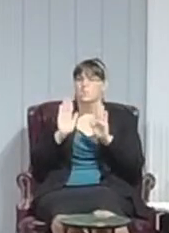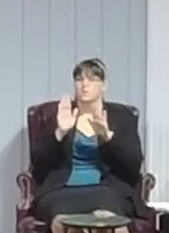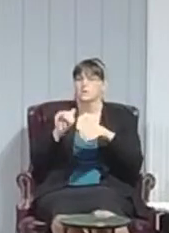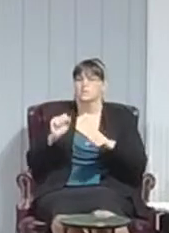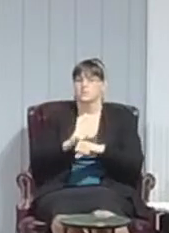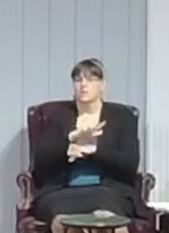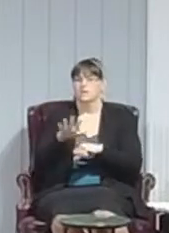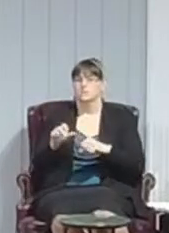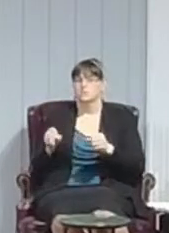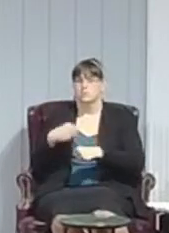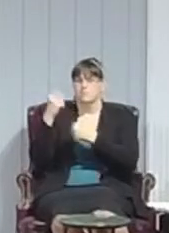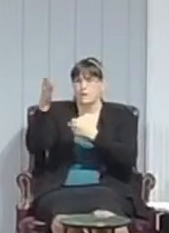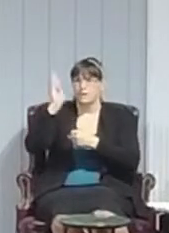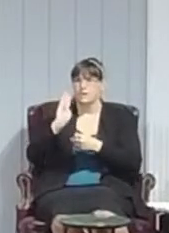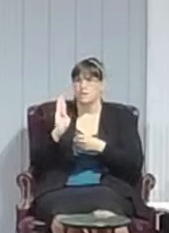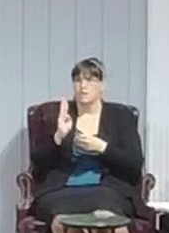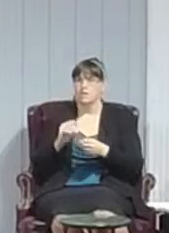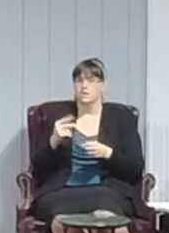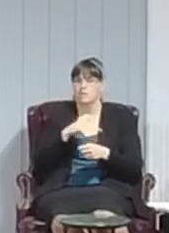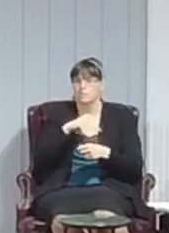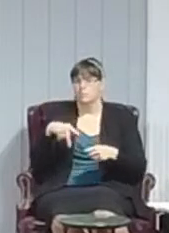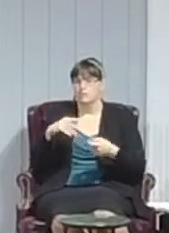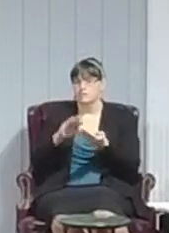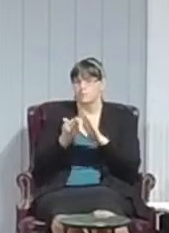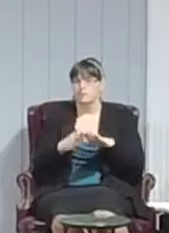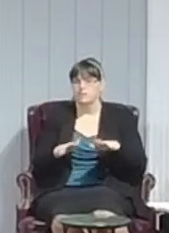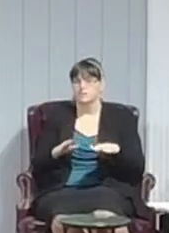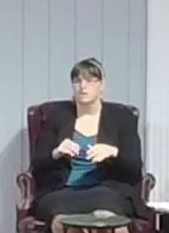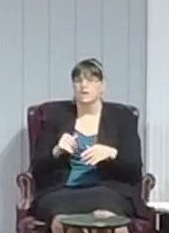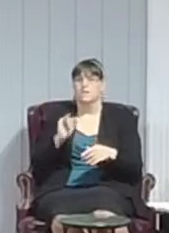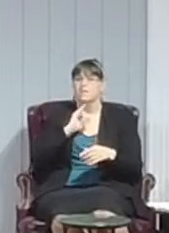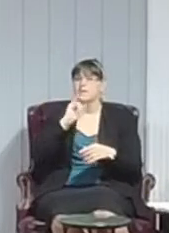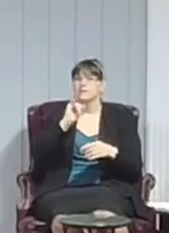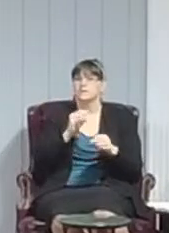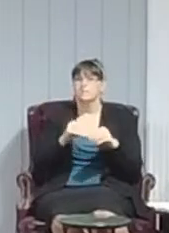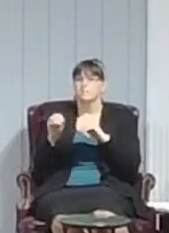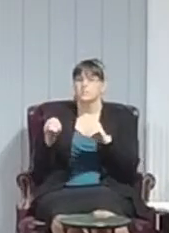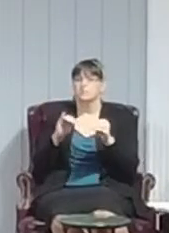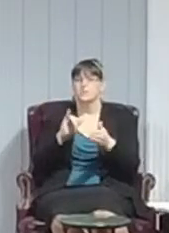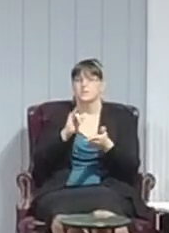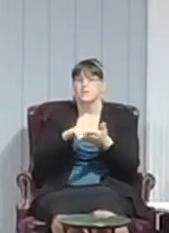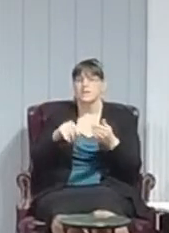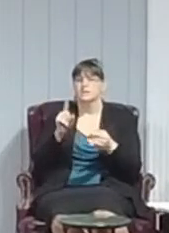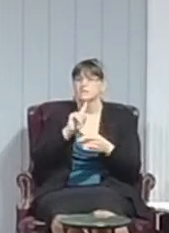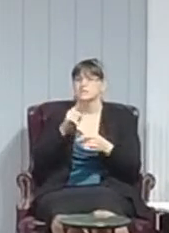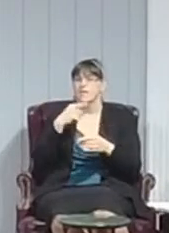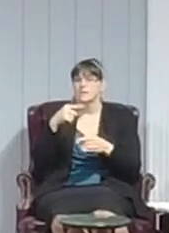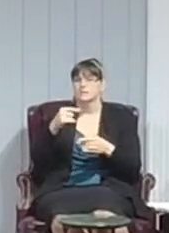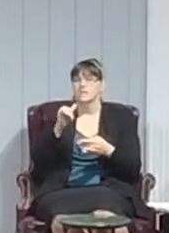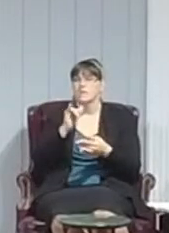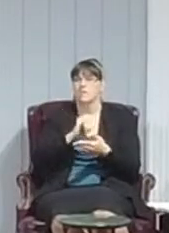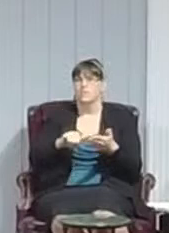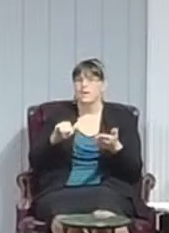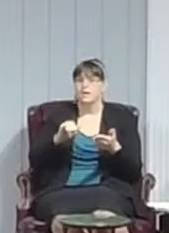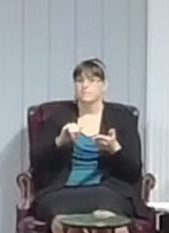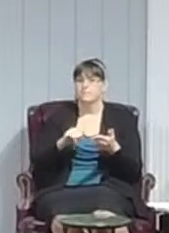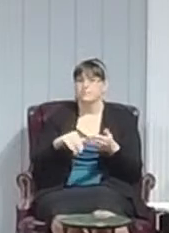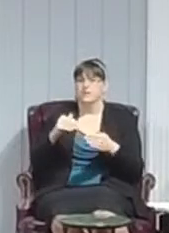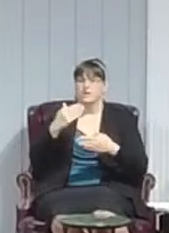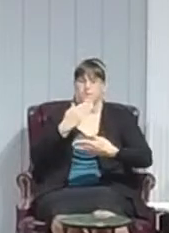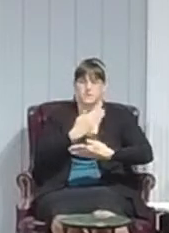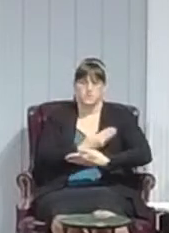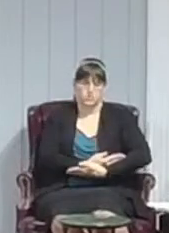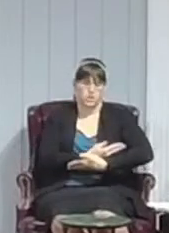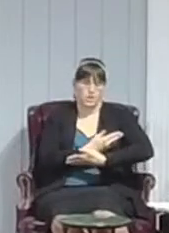growing movement in independent Baptist churches today that say, since Isaiah 9, 6, that says that the